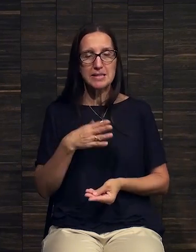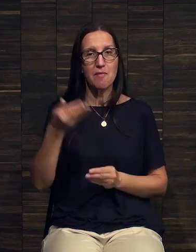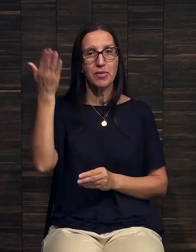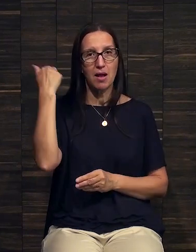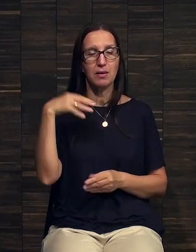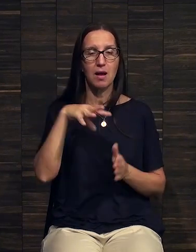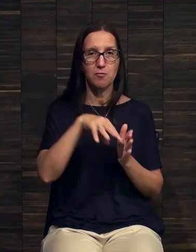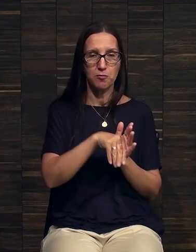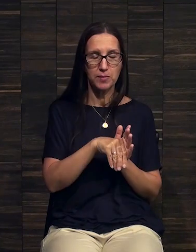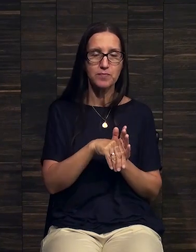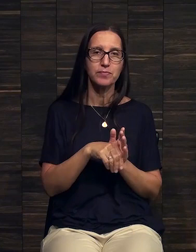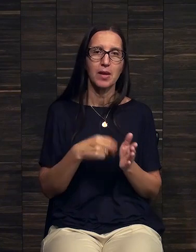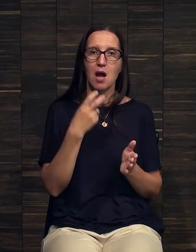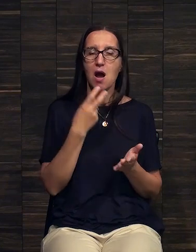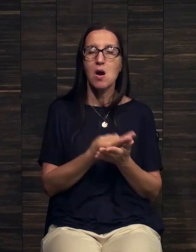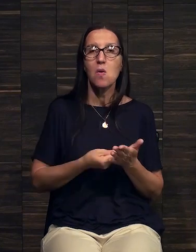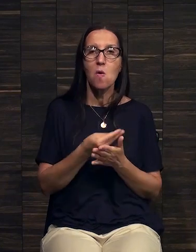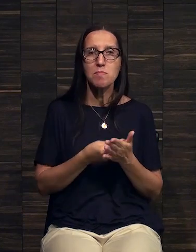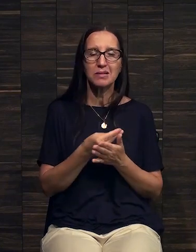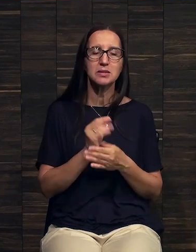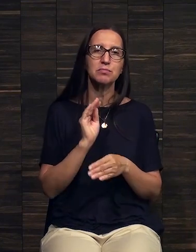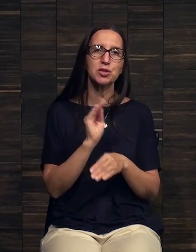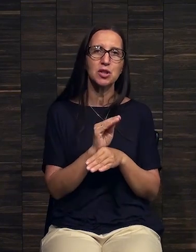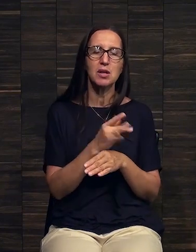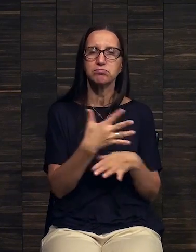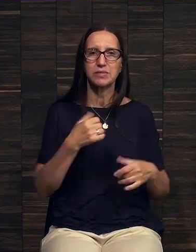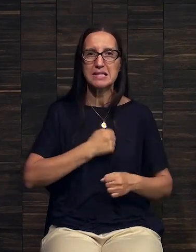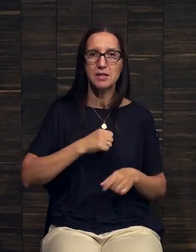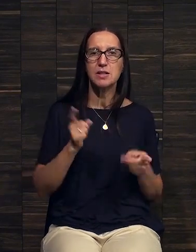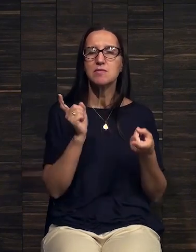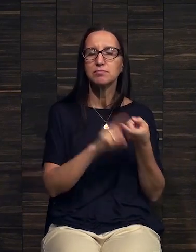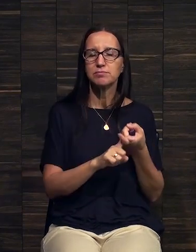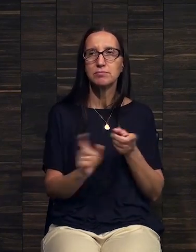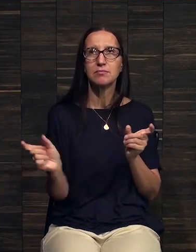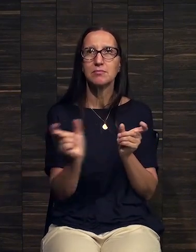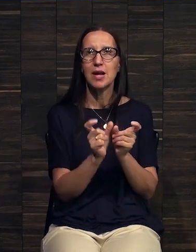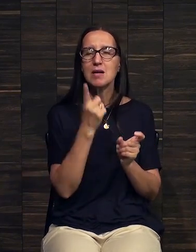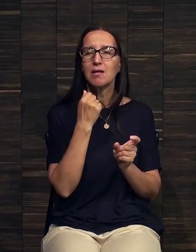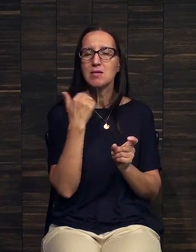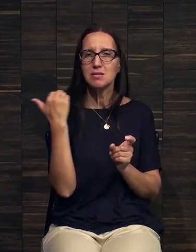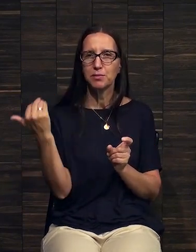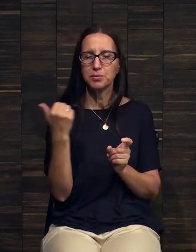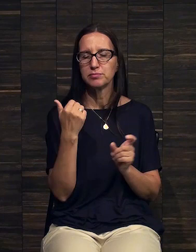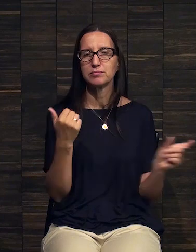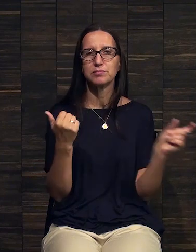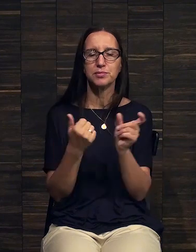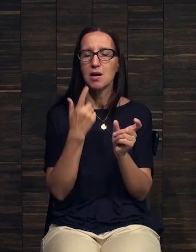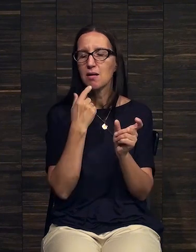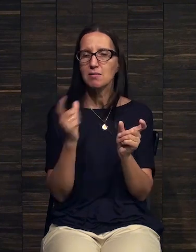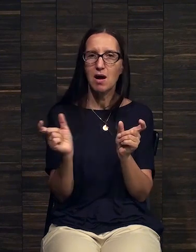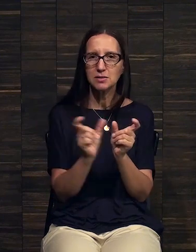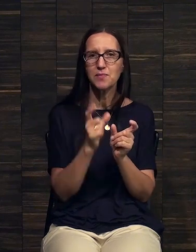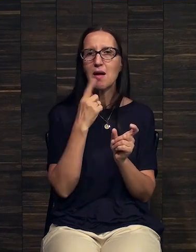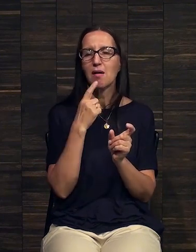period when it was popular. And so the red evil men, they